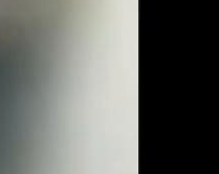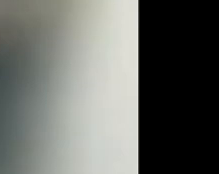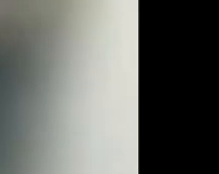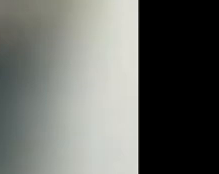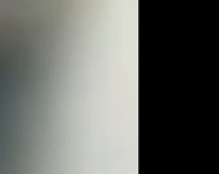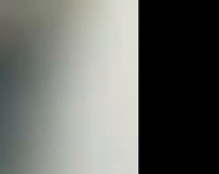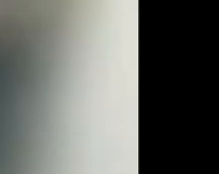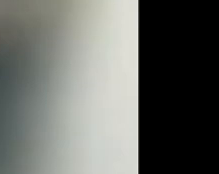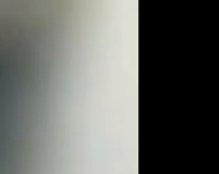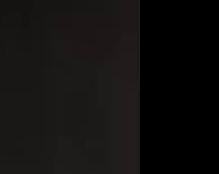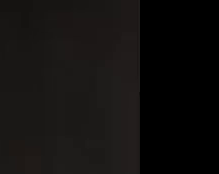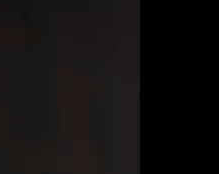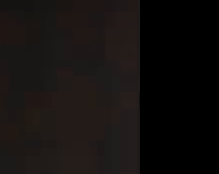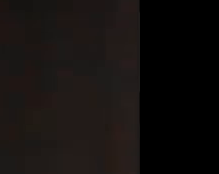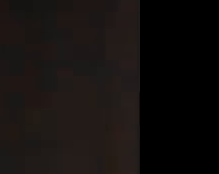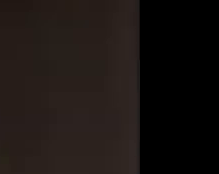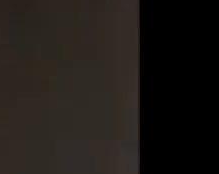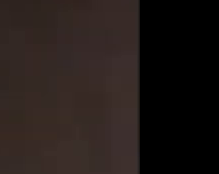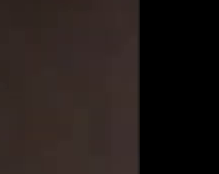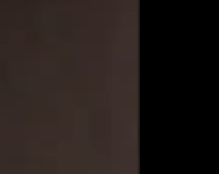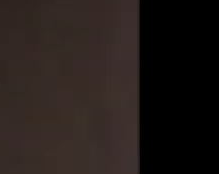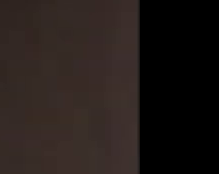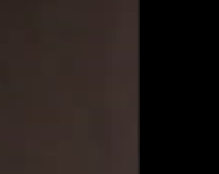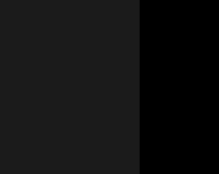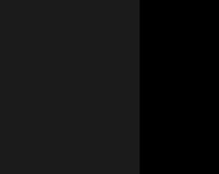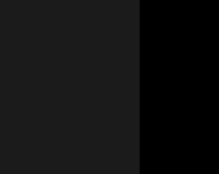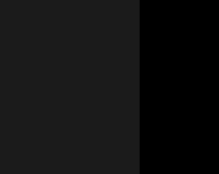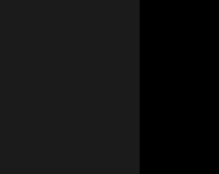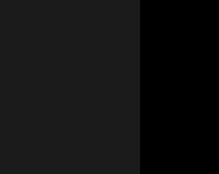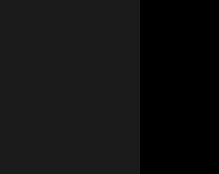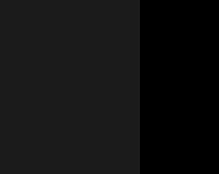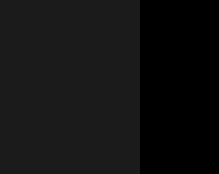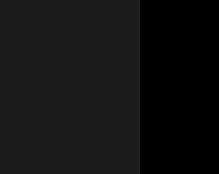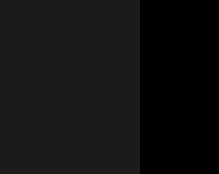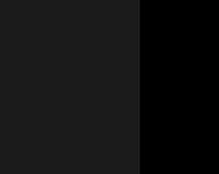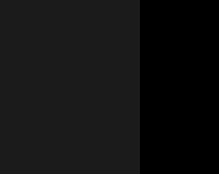So. Great, thank you. Mm-hmm.